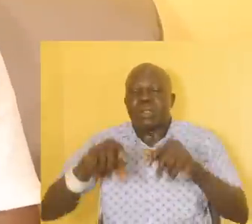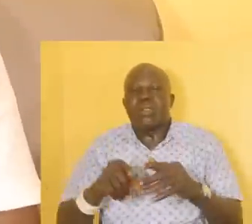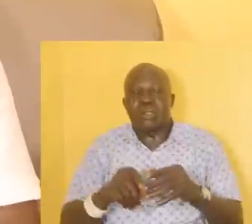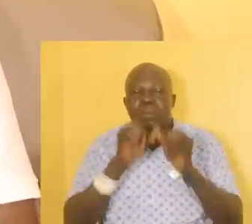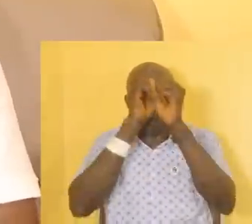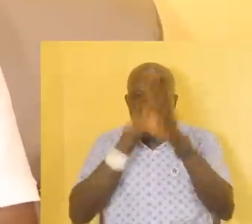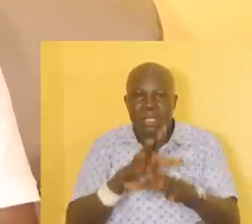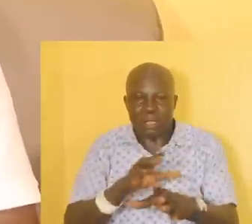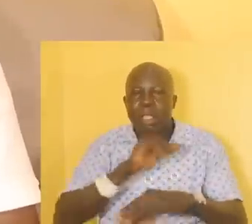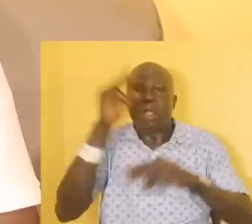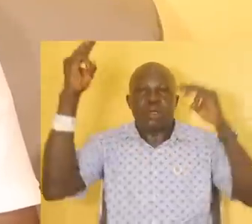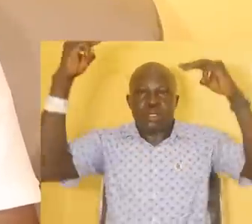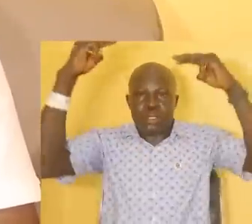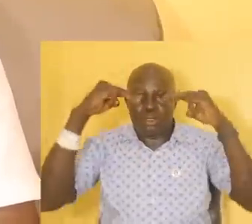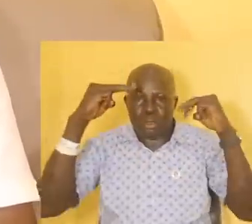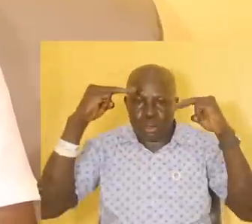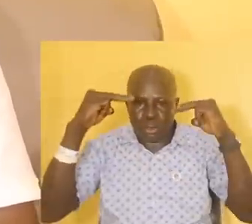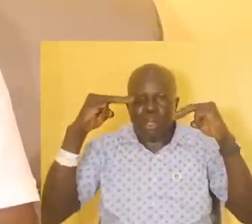to bless.